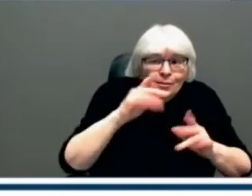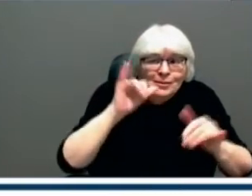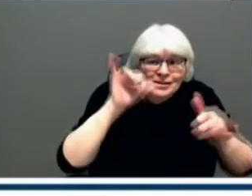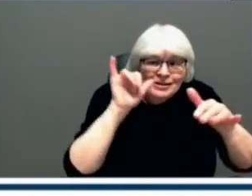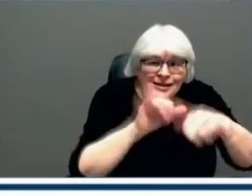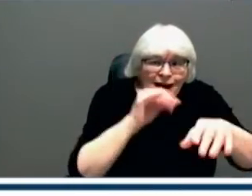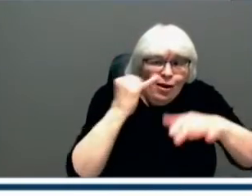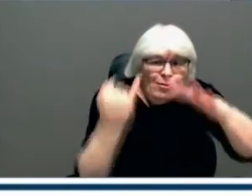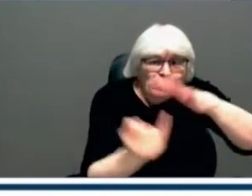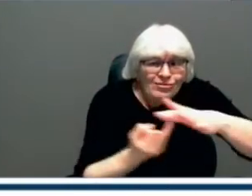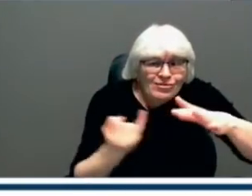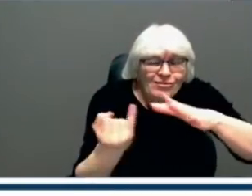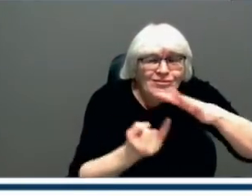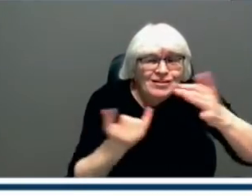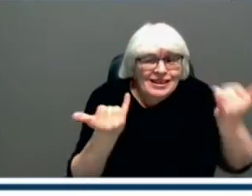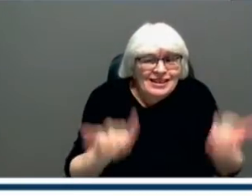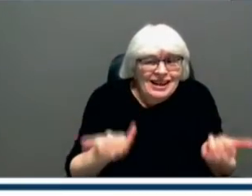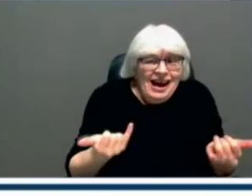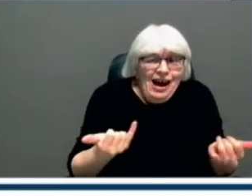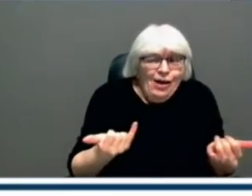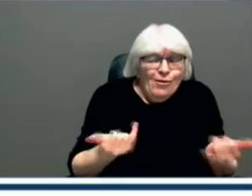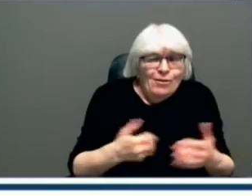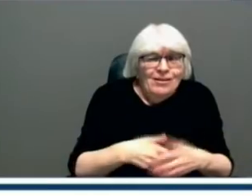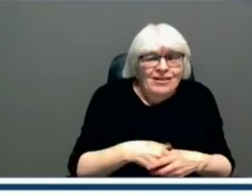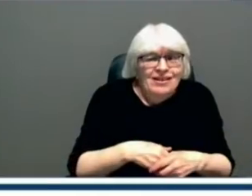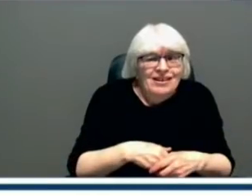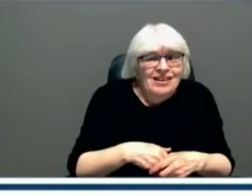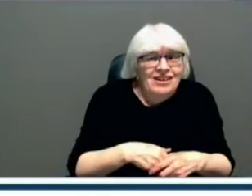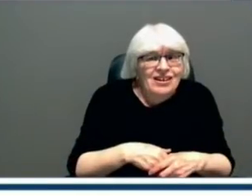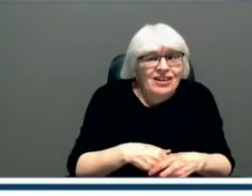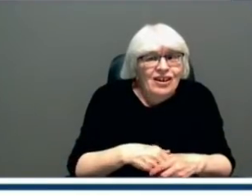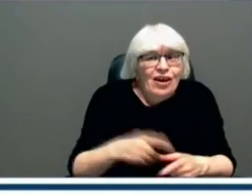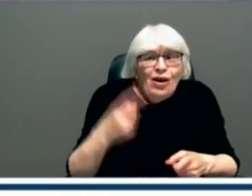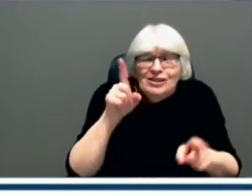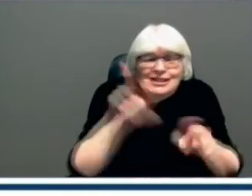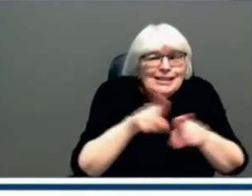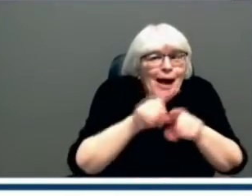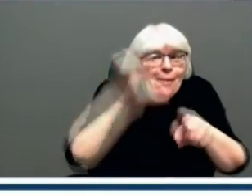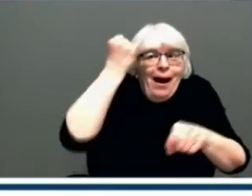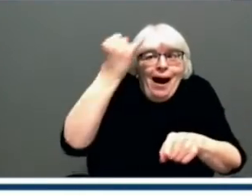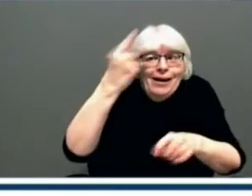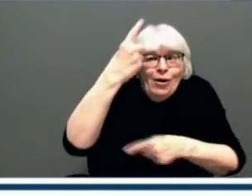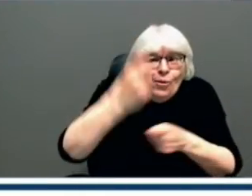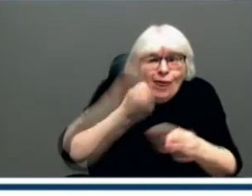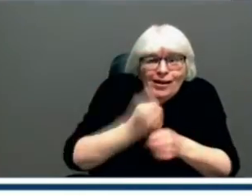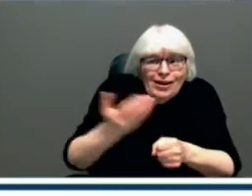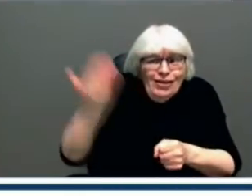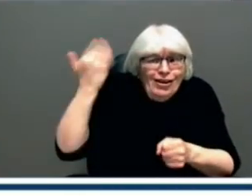have a year ago. It is really, as Dr. Strang said,